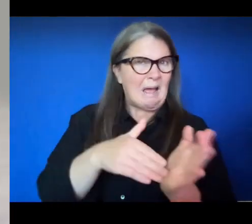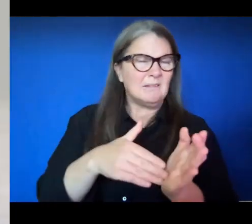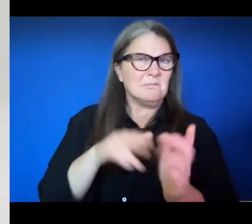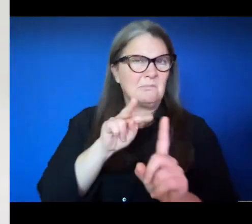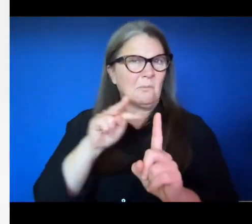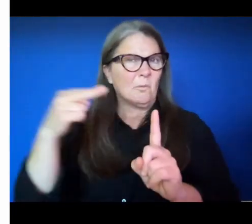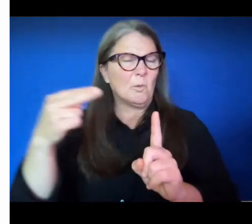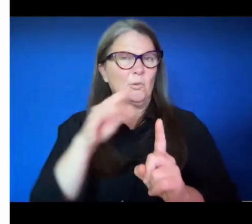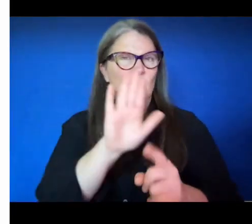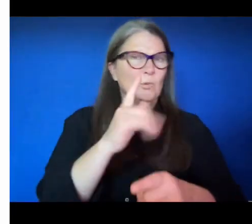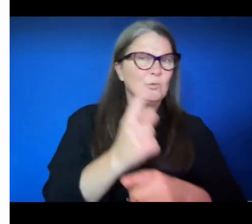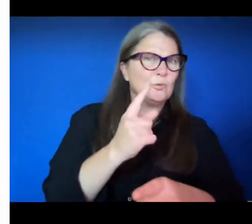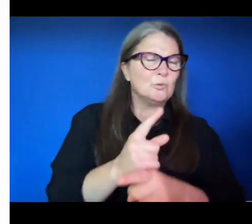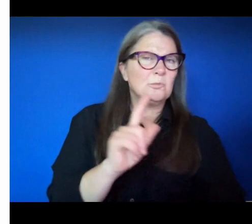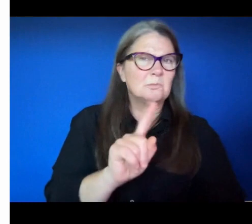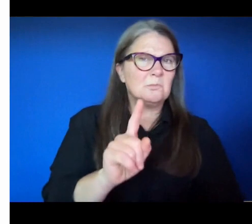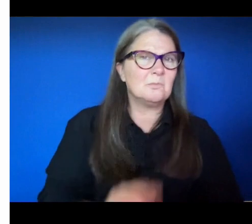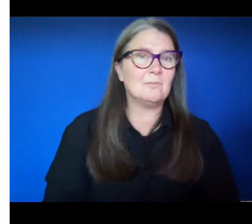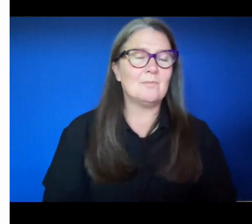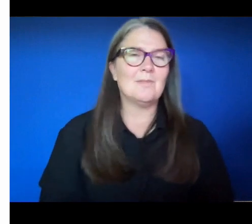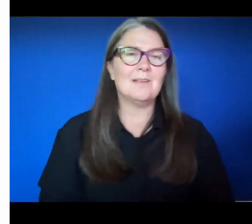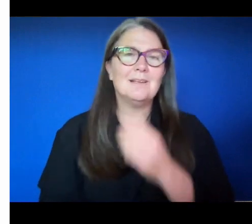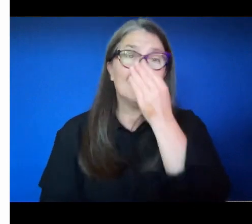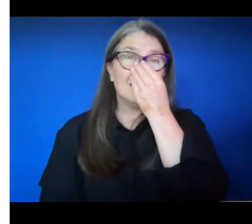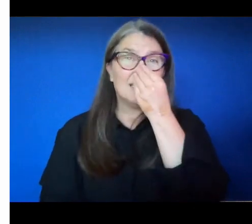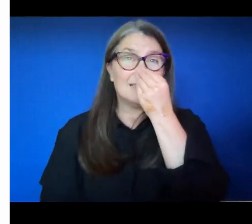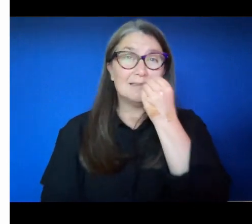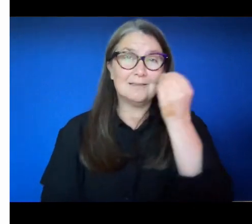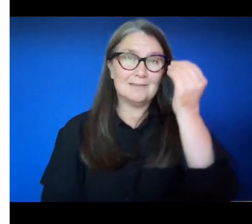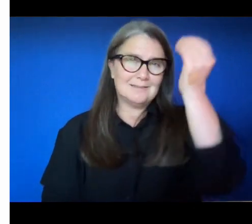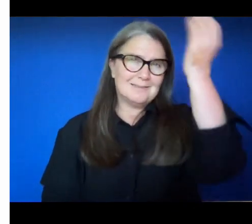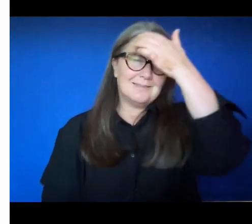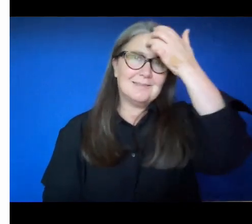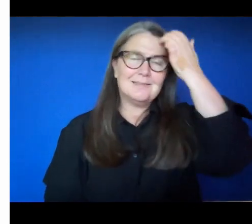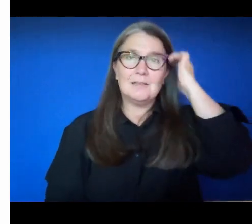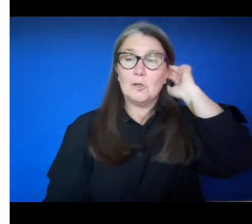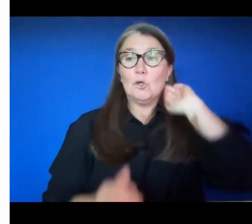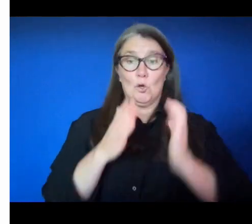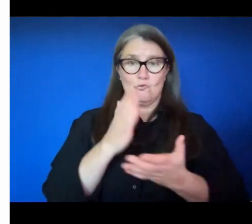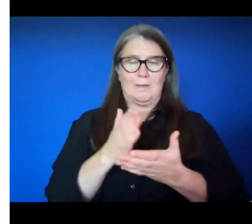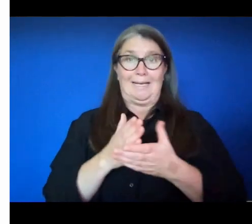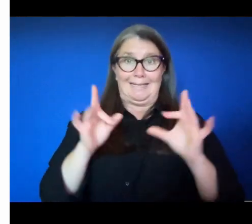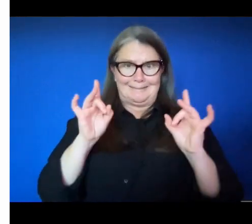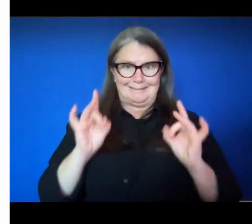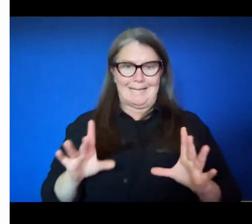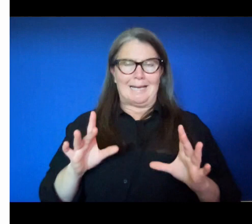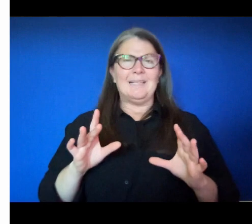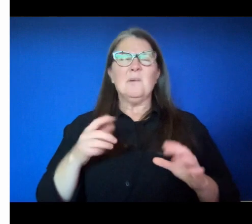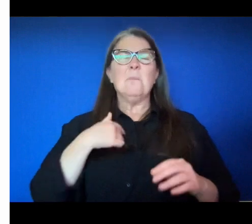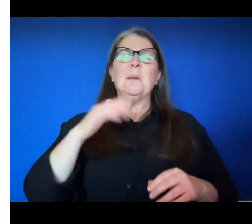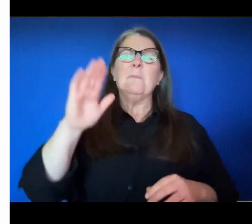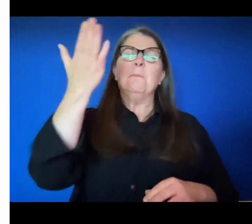was a bit of a stumbling of, you know, starting to make work and then think about it. And I had used silhouettes before, and in fact I